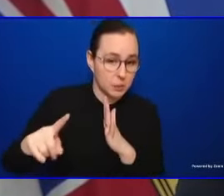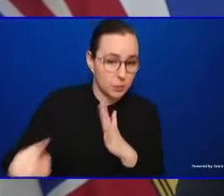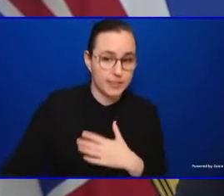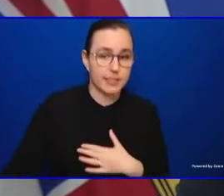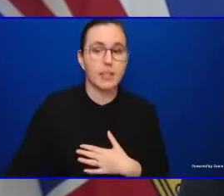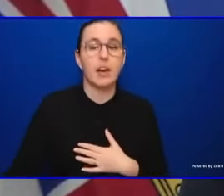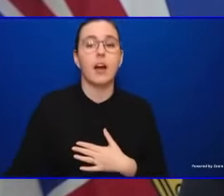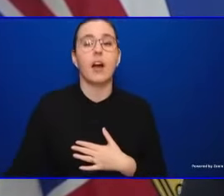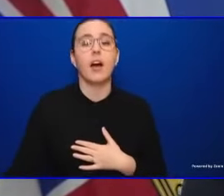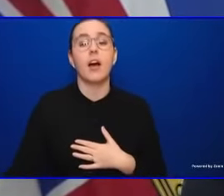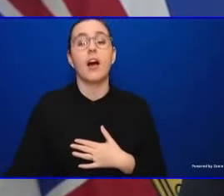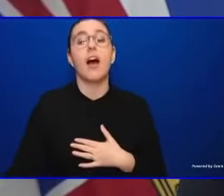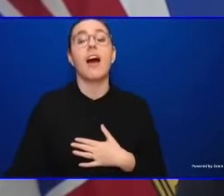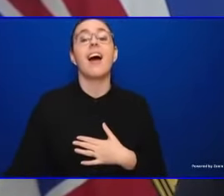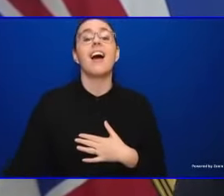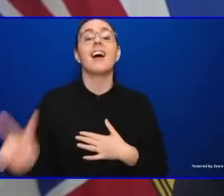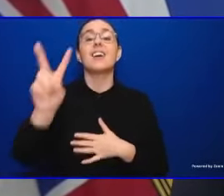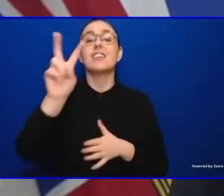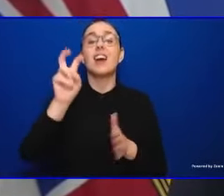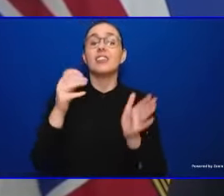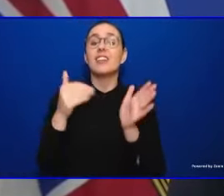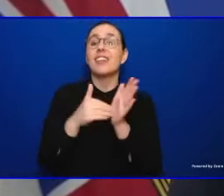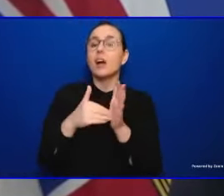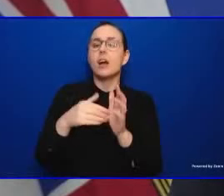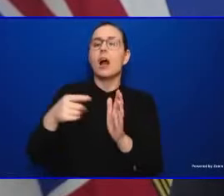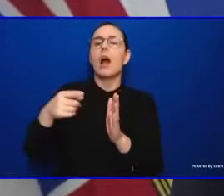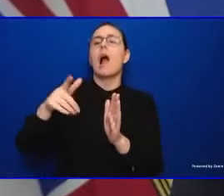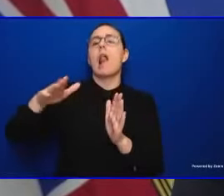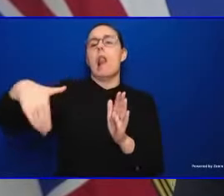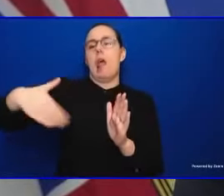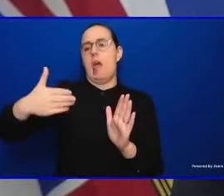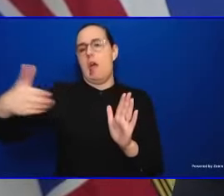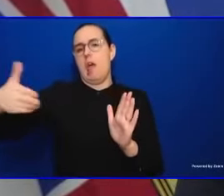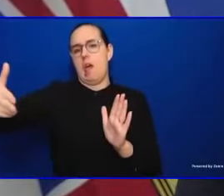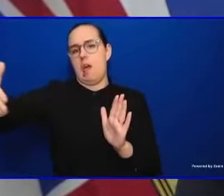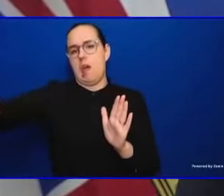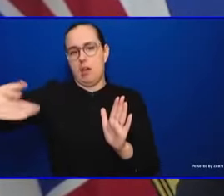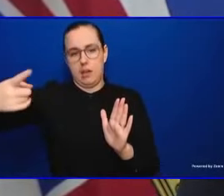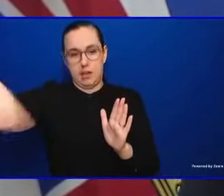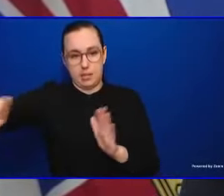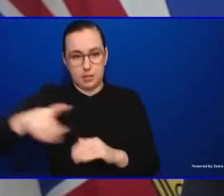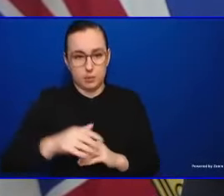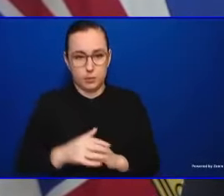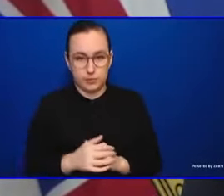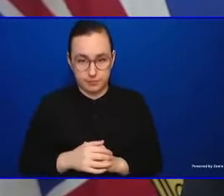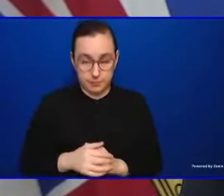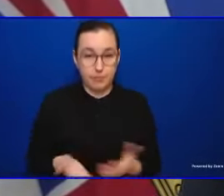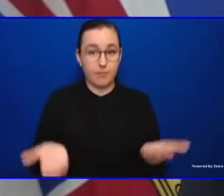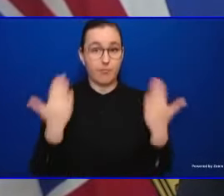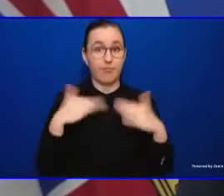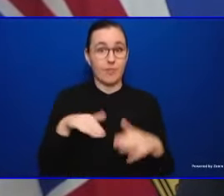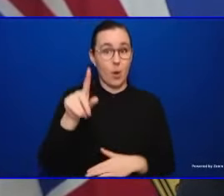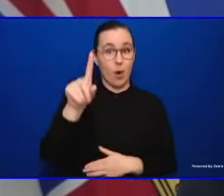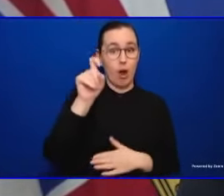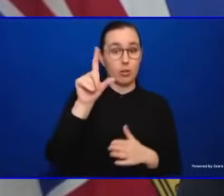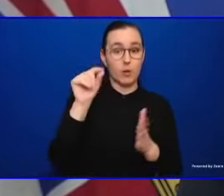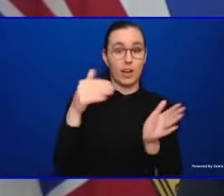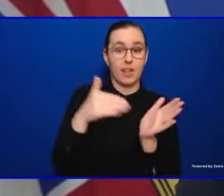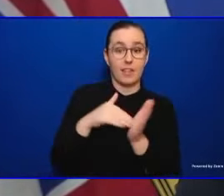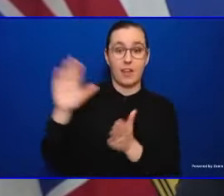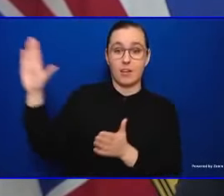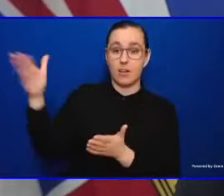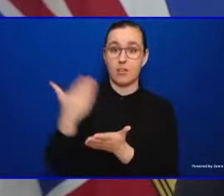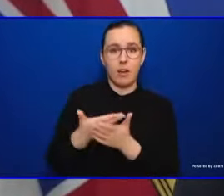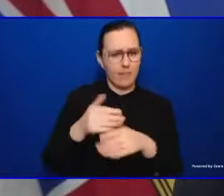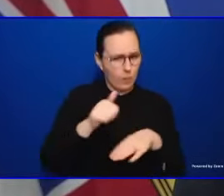280,000 will require processing and repackaging as they arrive and will be rapidly deployed on a daily basis to testing sites across